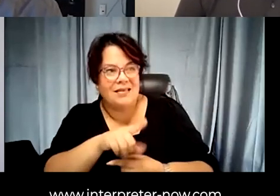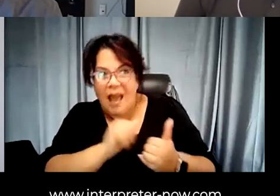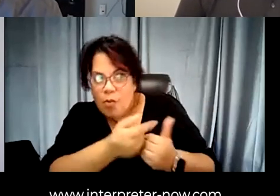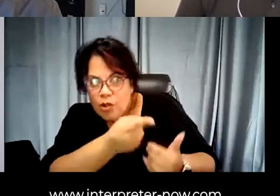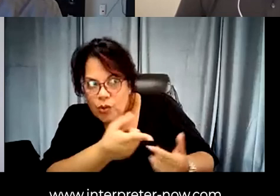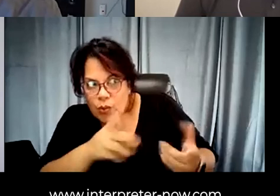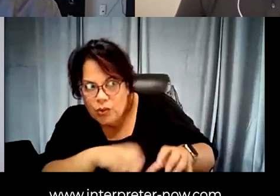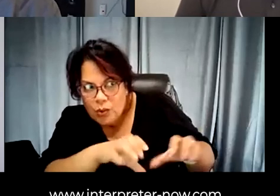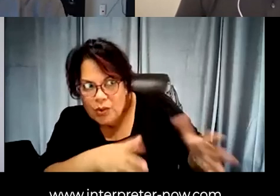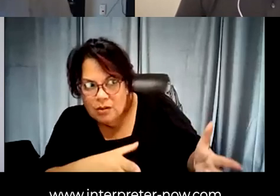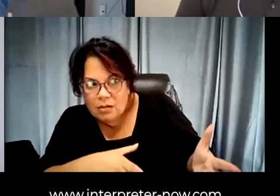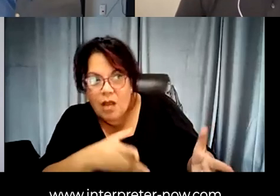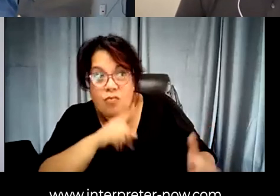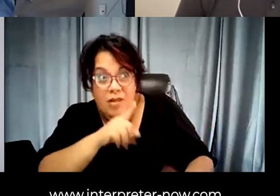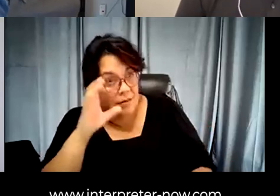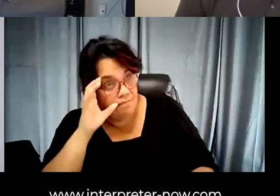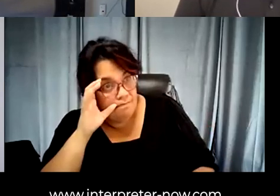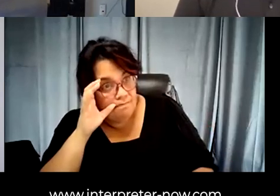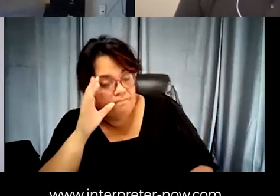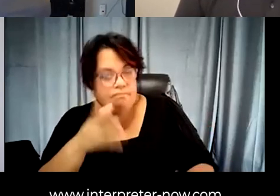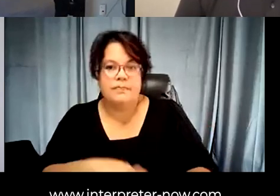listen. Awesome.